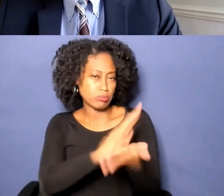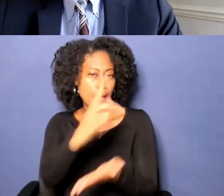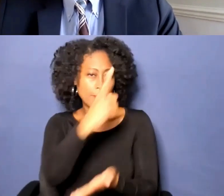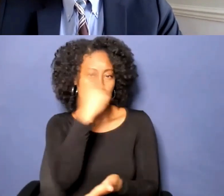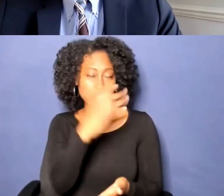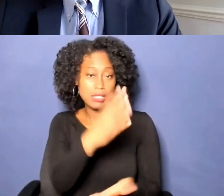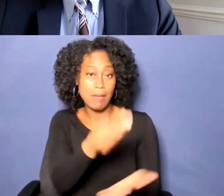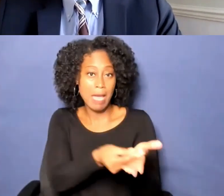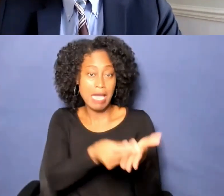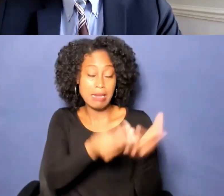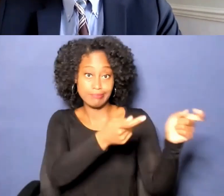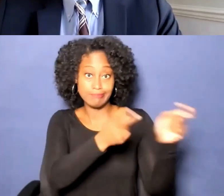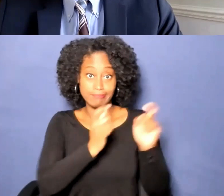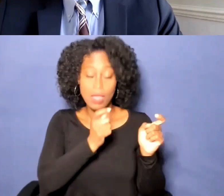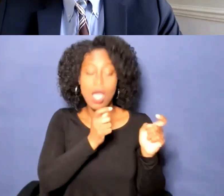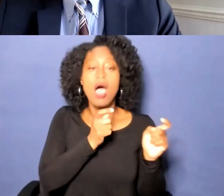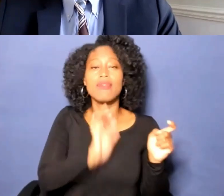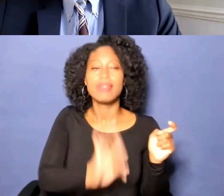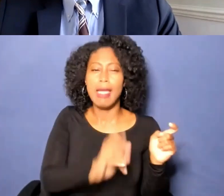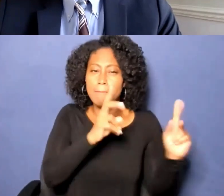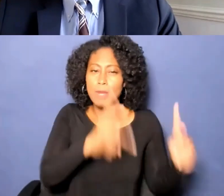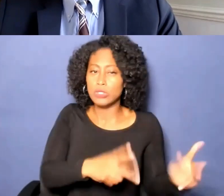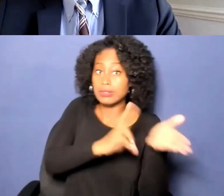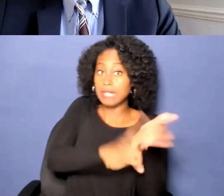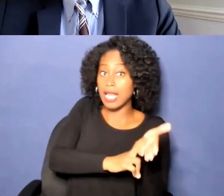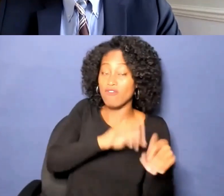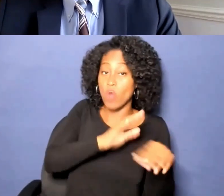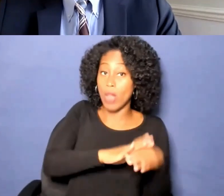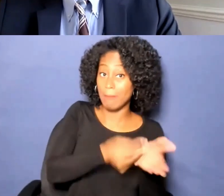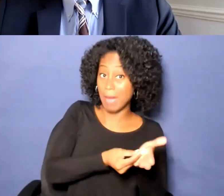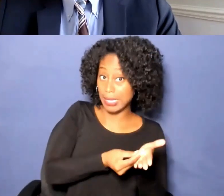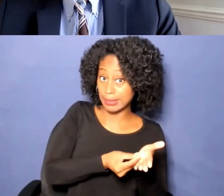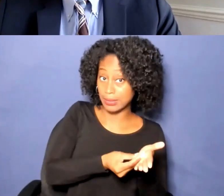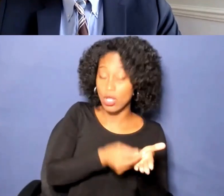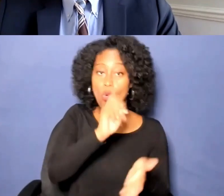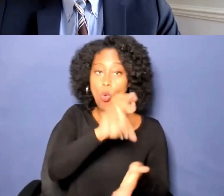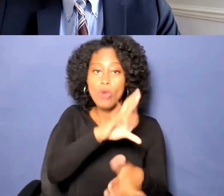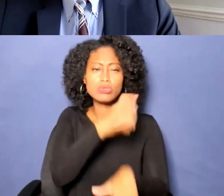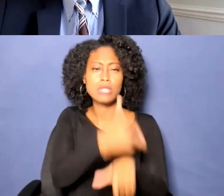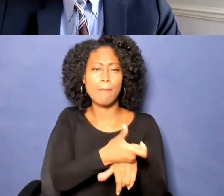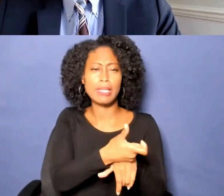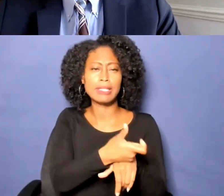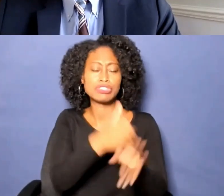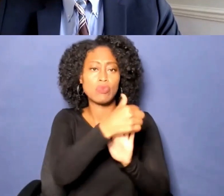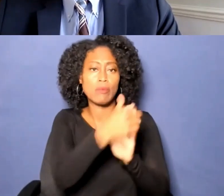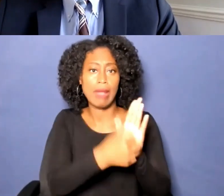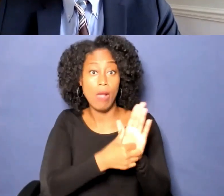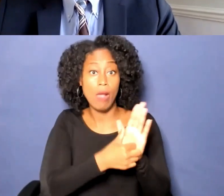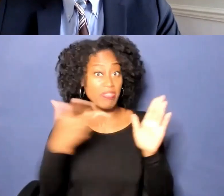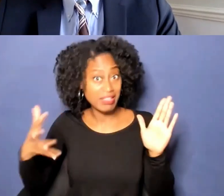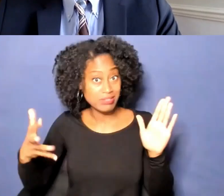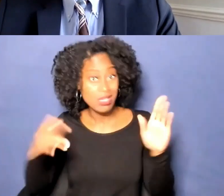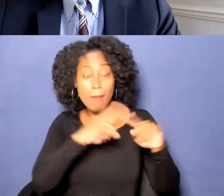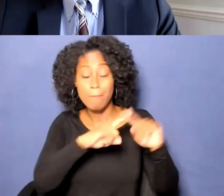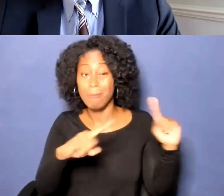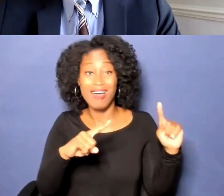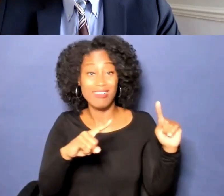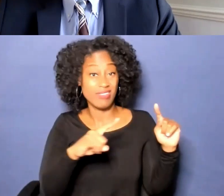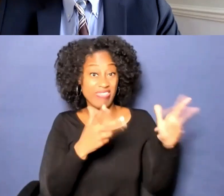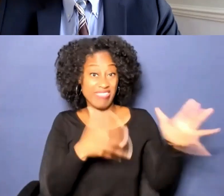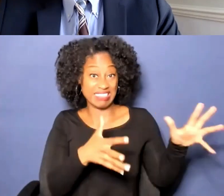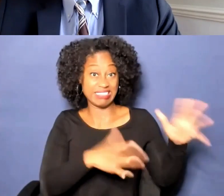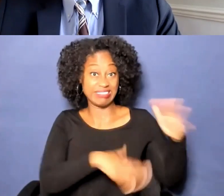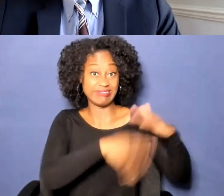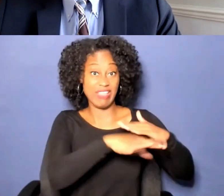be the person who signs off on the money or establishes the account, but basically you are the PI.